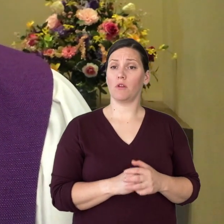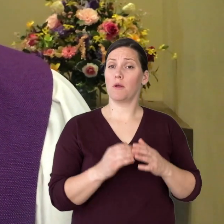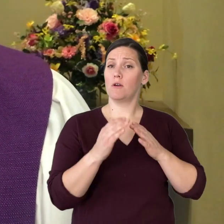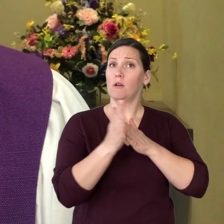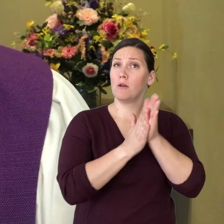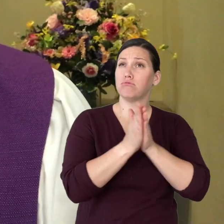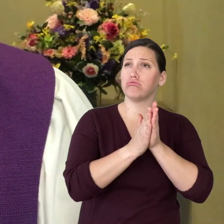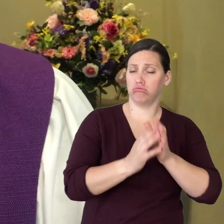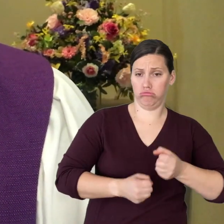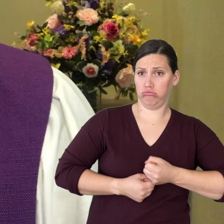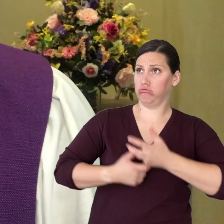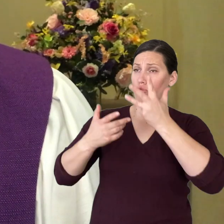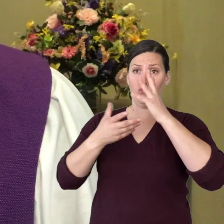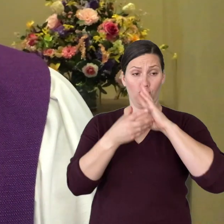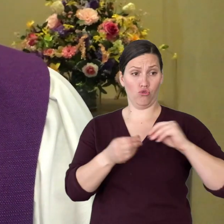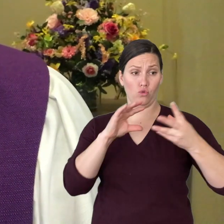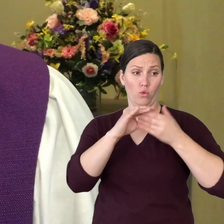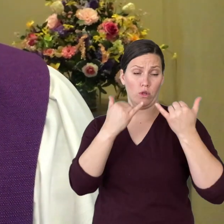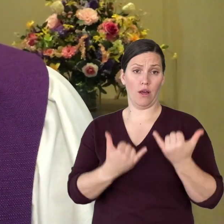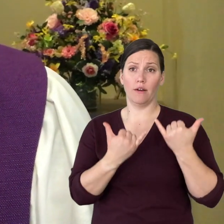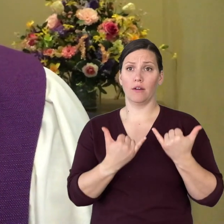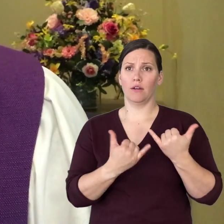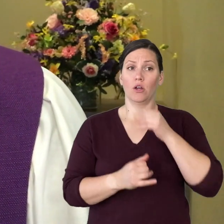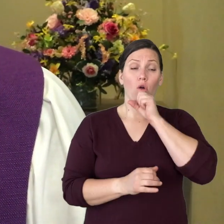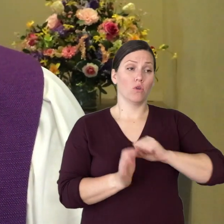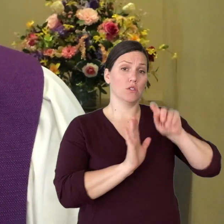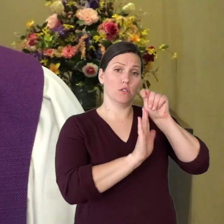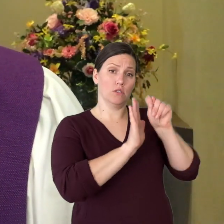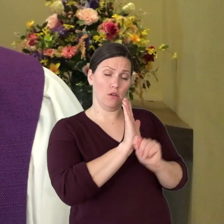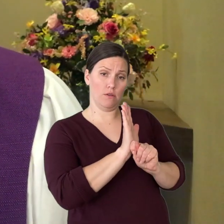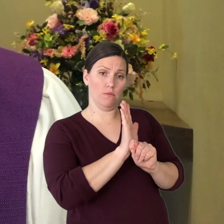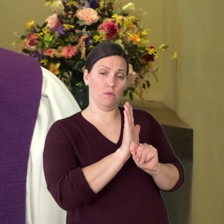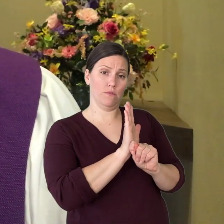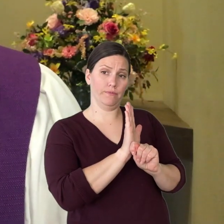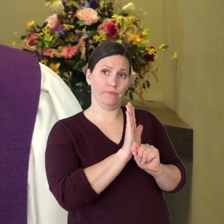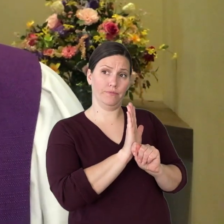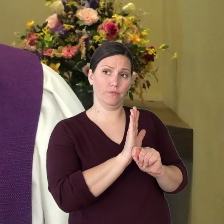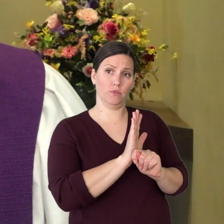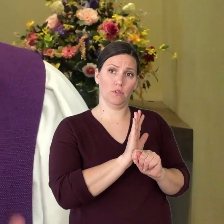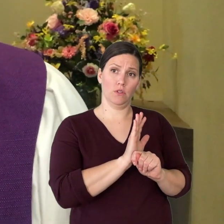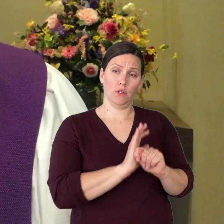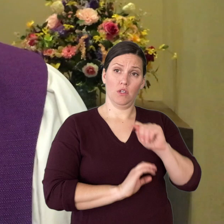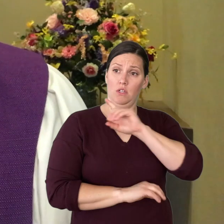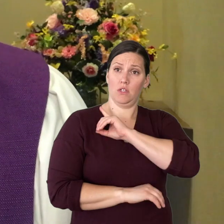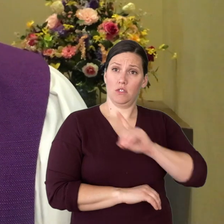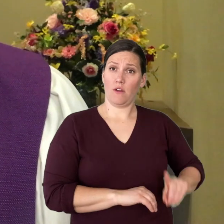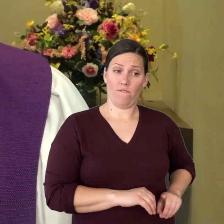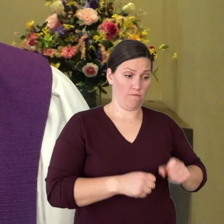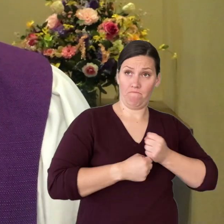repentance. We heard the story today in our Old Testament passage. David's